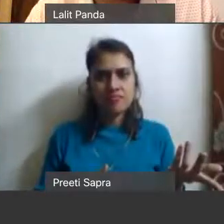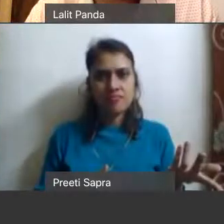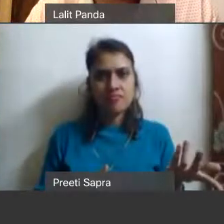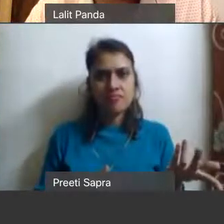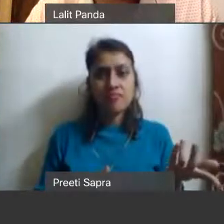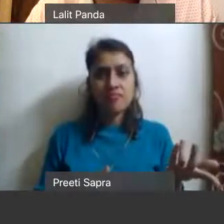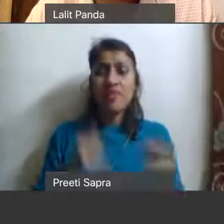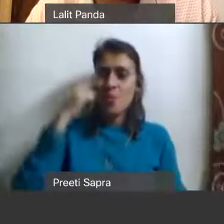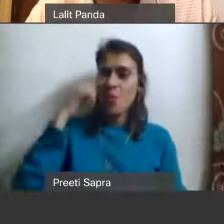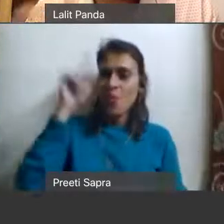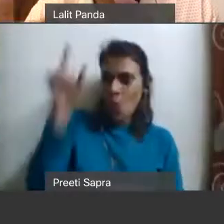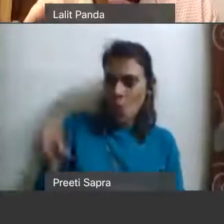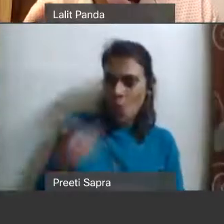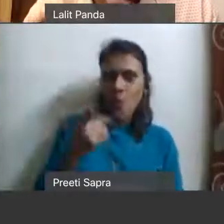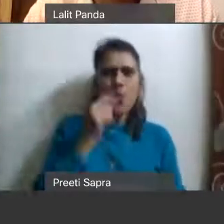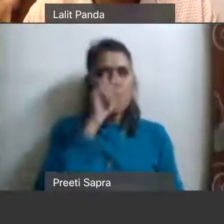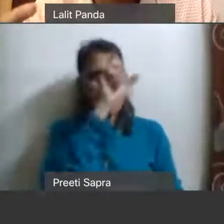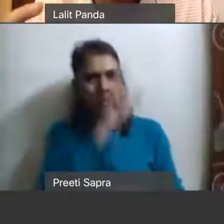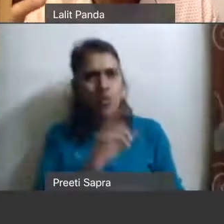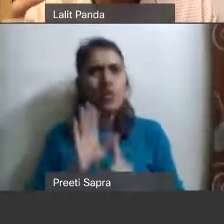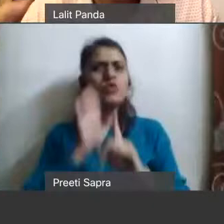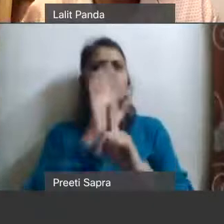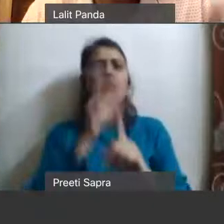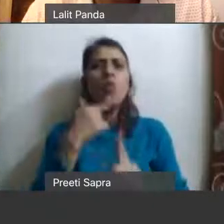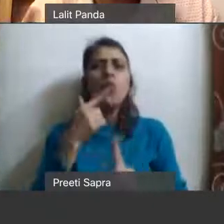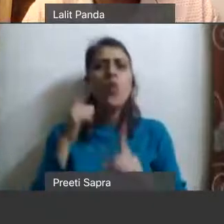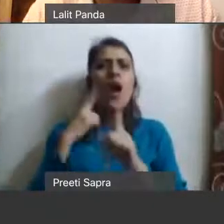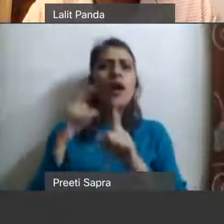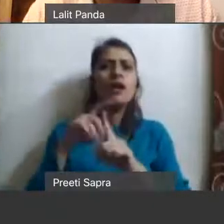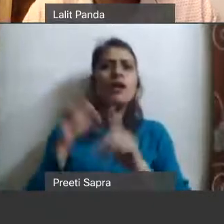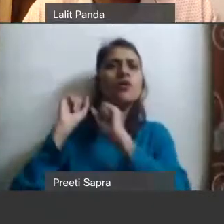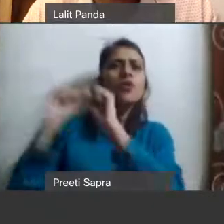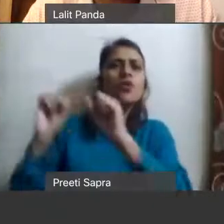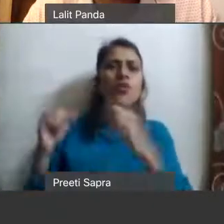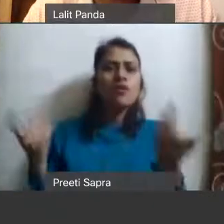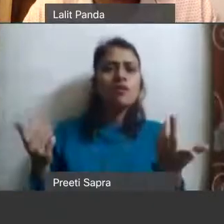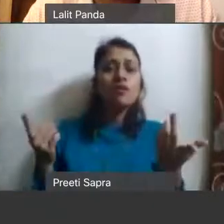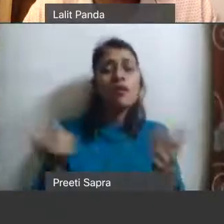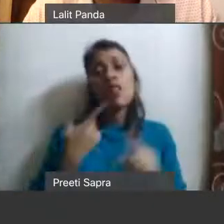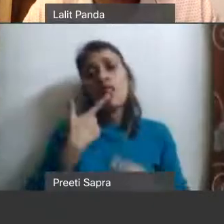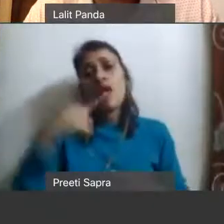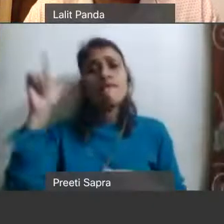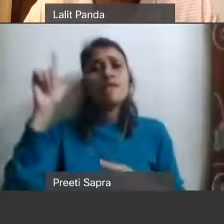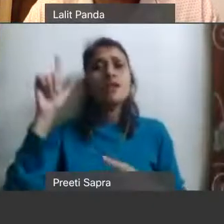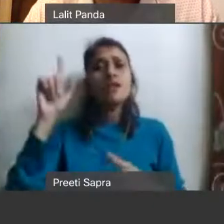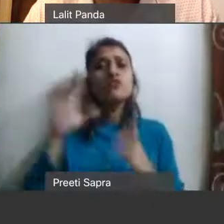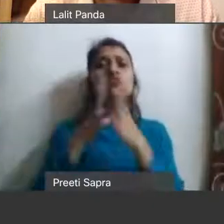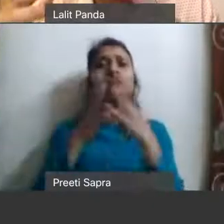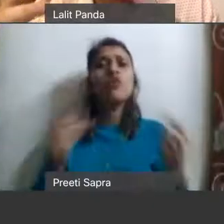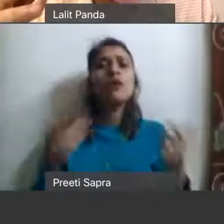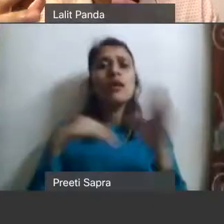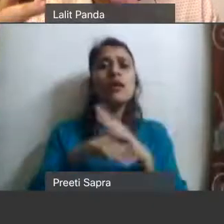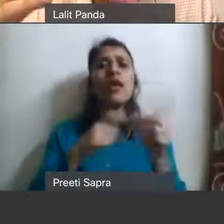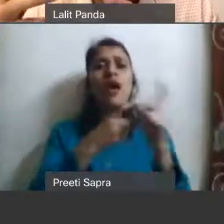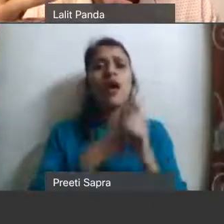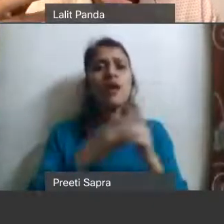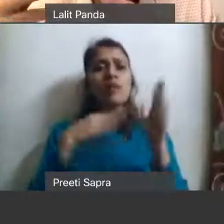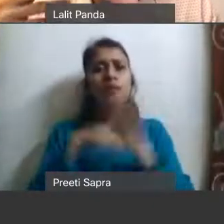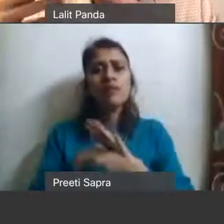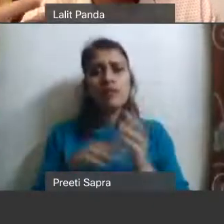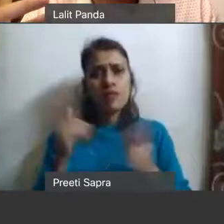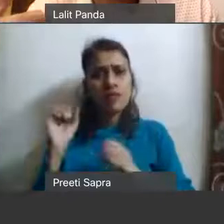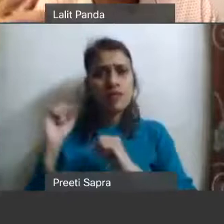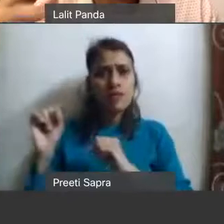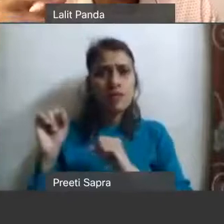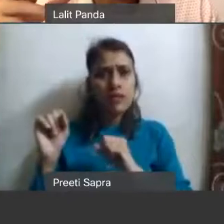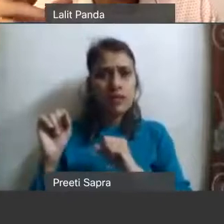sexual orientation. These kinds of cases have already, or related to permanent commissions in the army. These kinds of cases have created